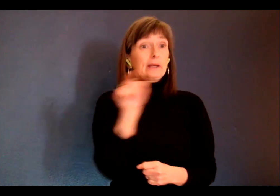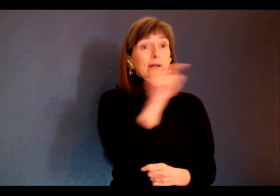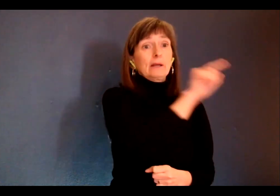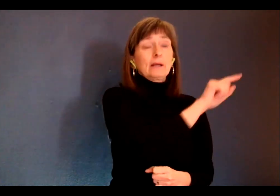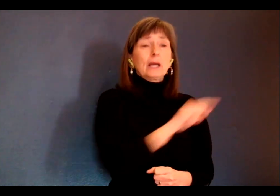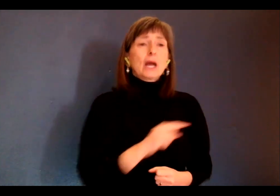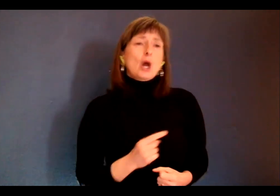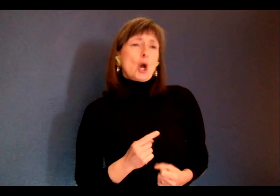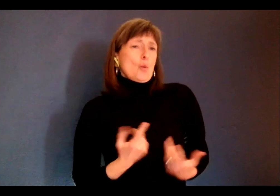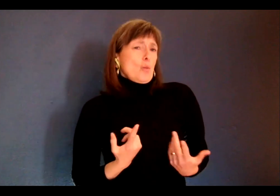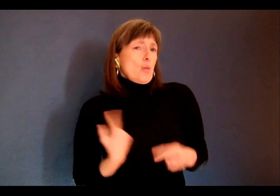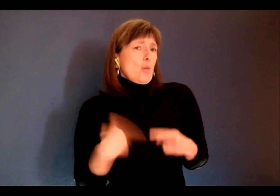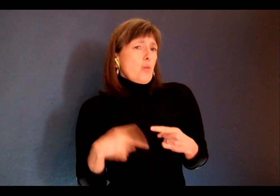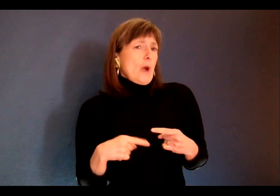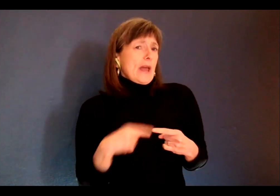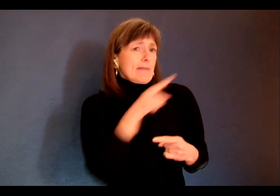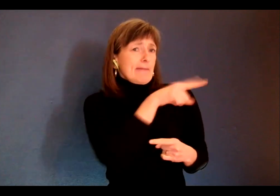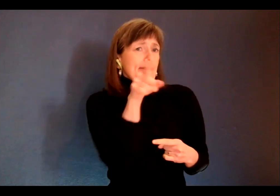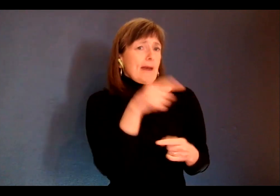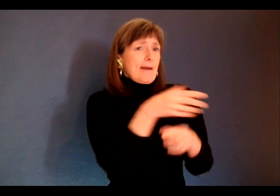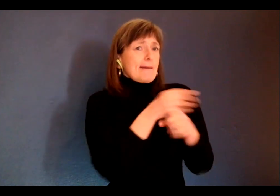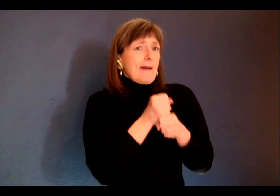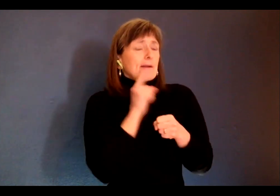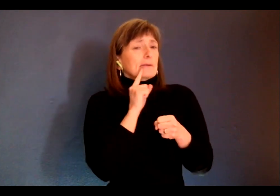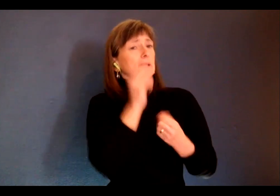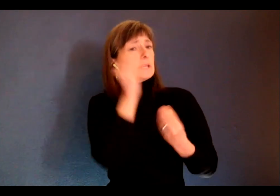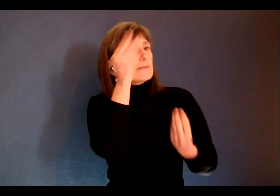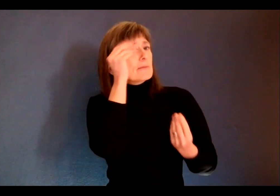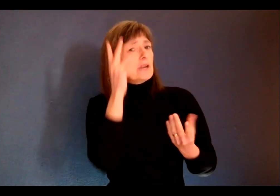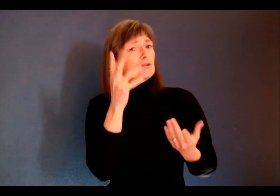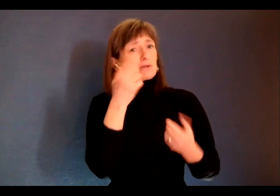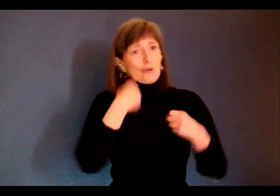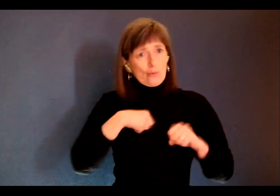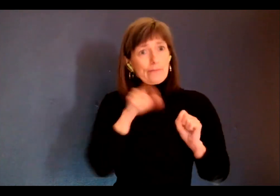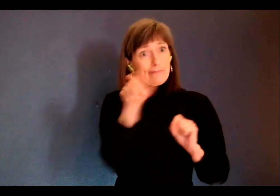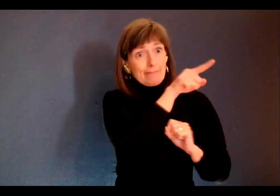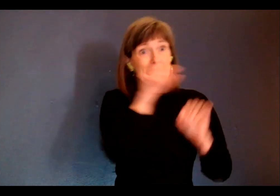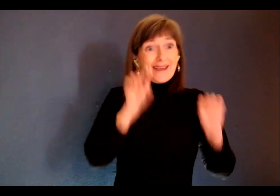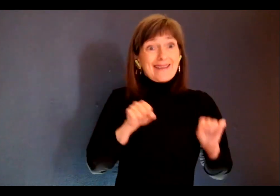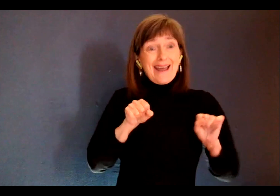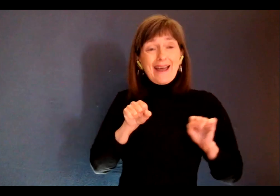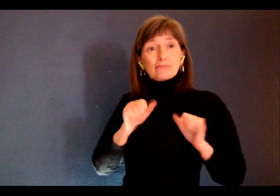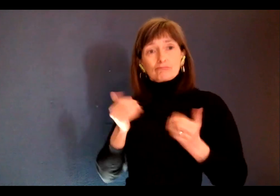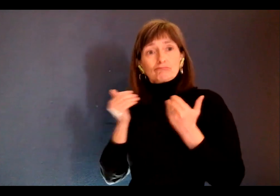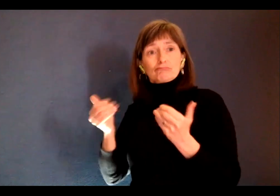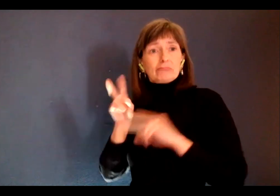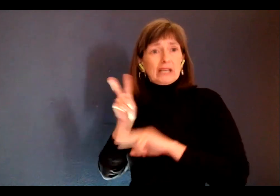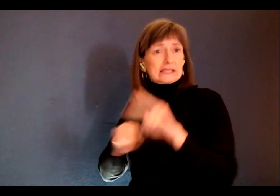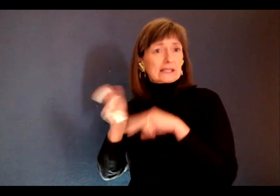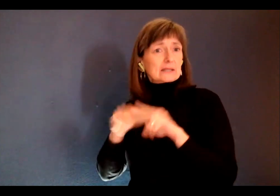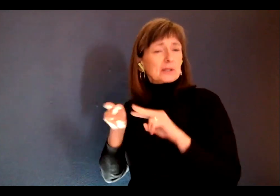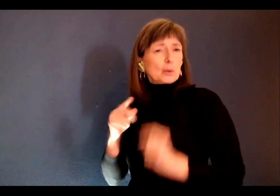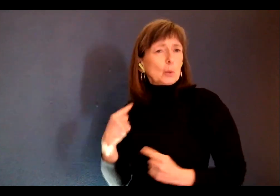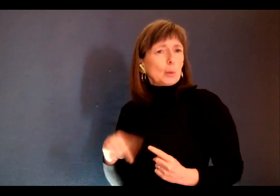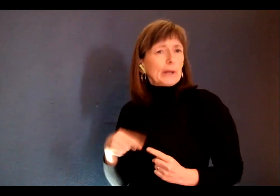tools, completing capacity assessments? Recognize this is in the works, but this is greatly needed to